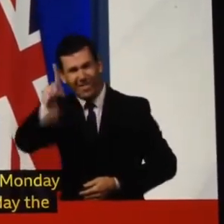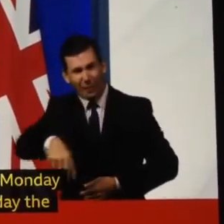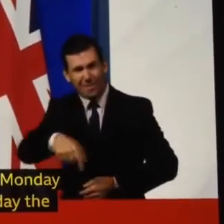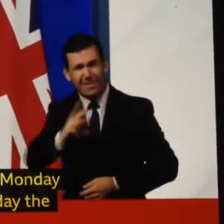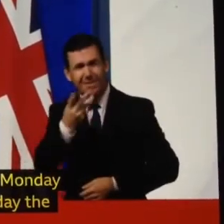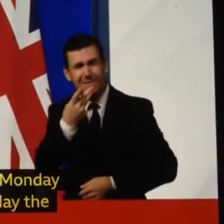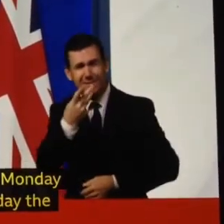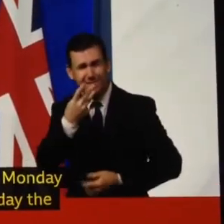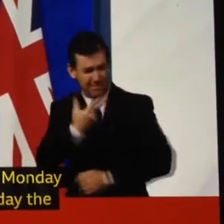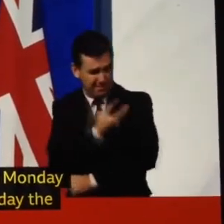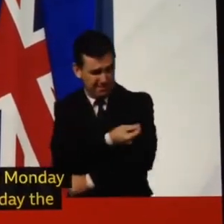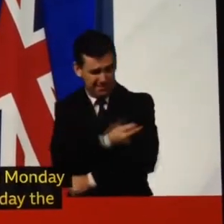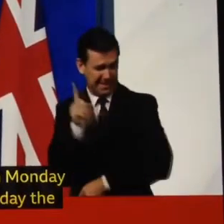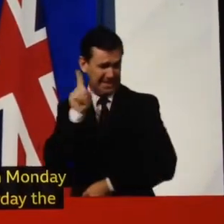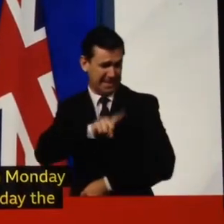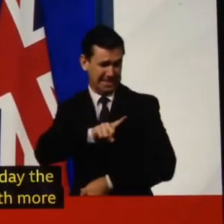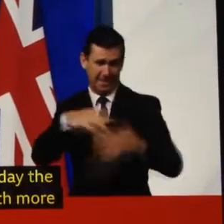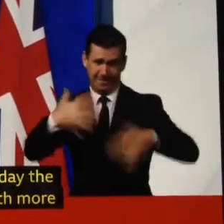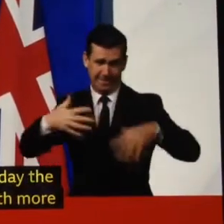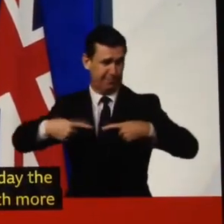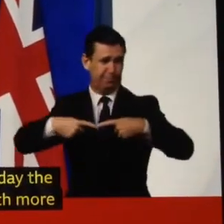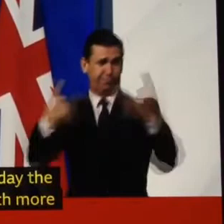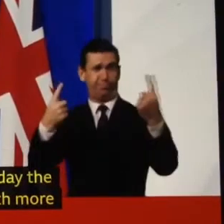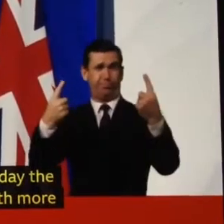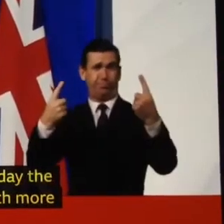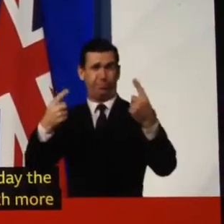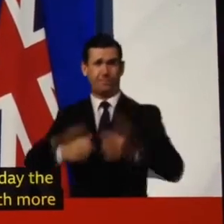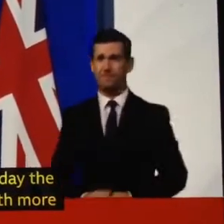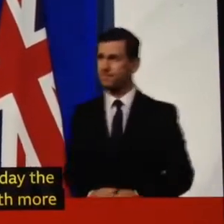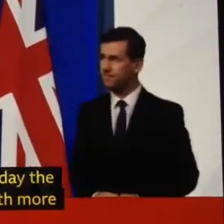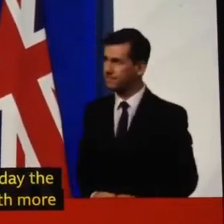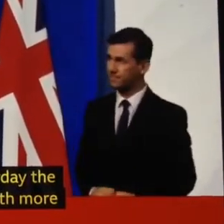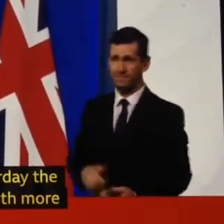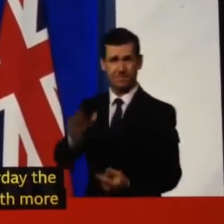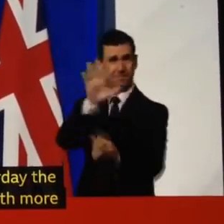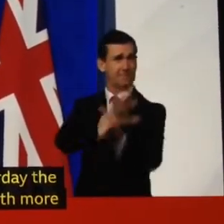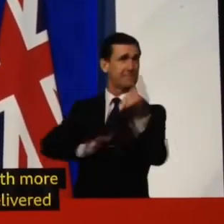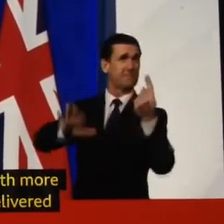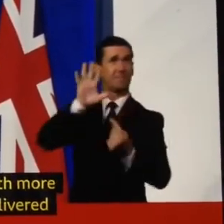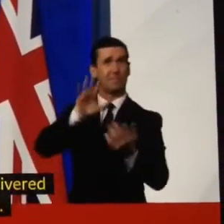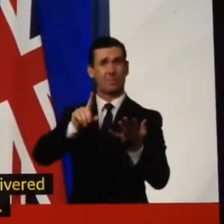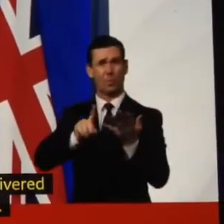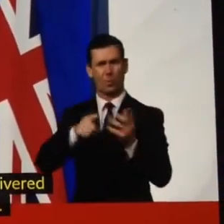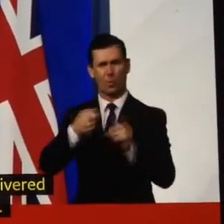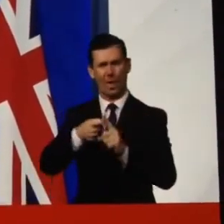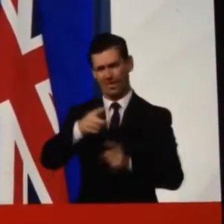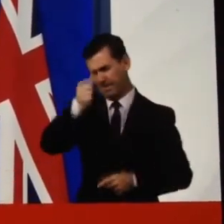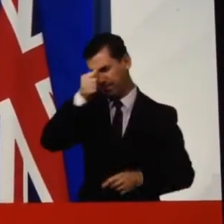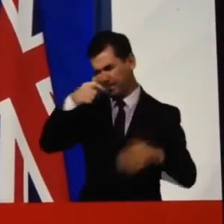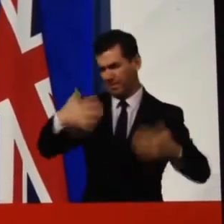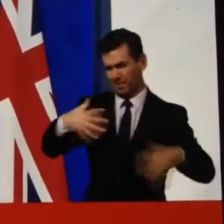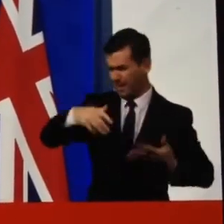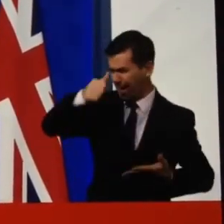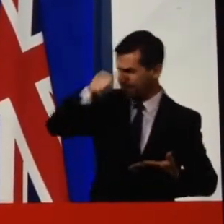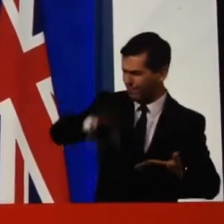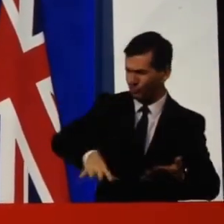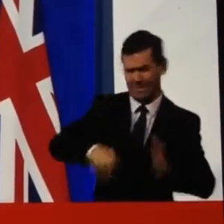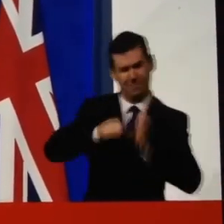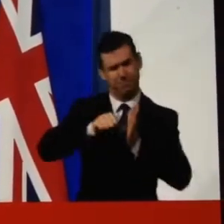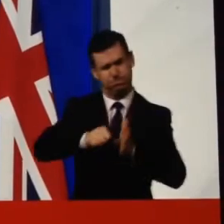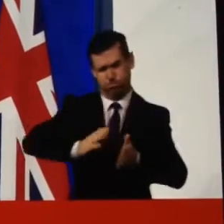delivered across the whole UK. And across the country, after all they've been through, those